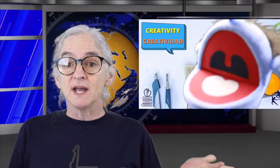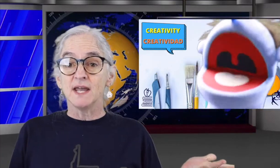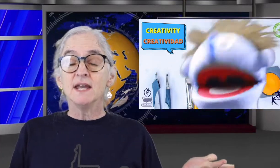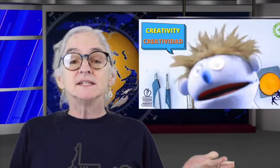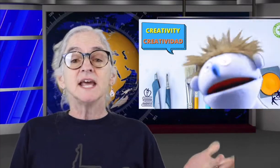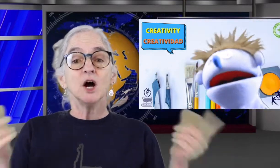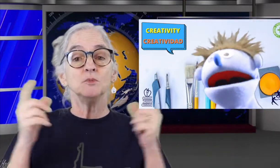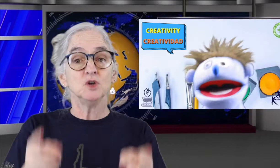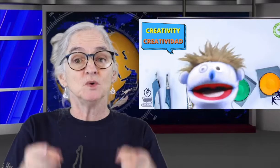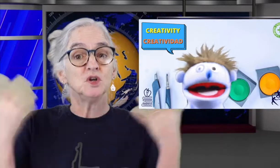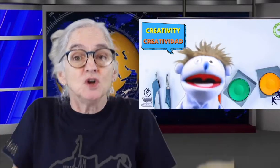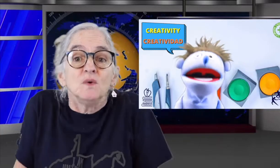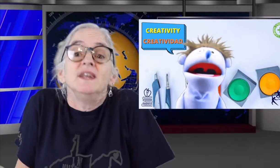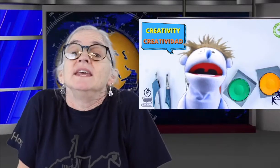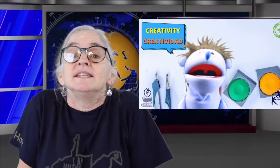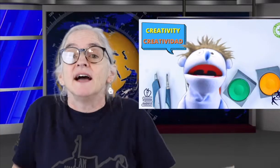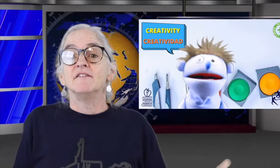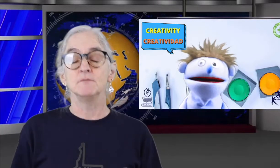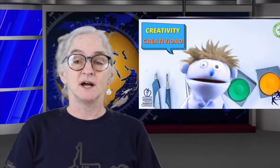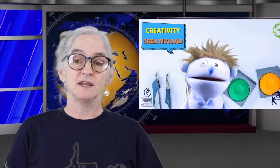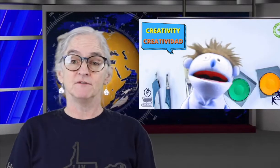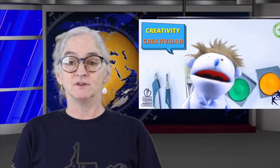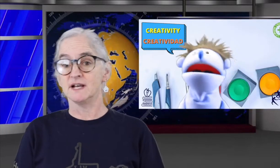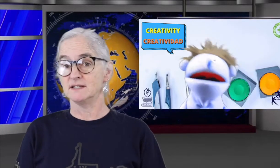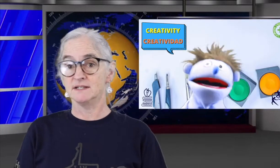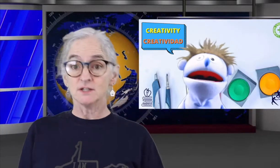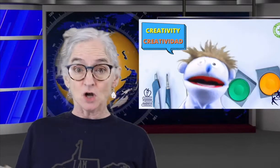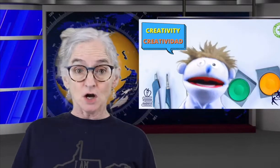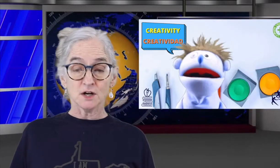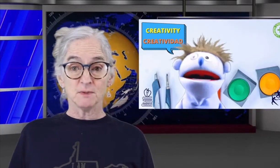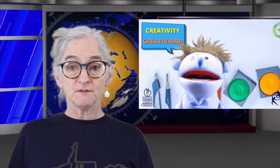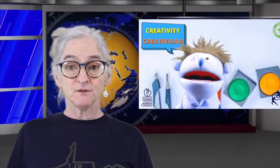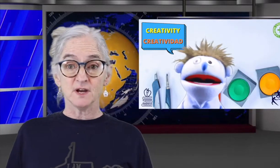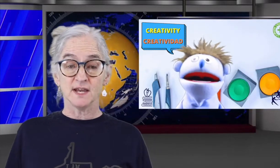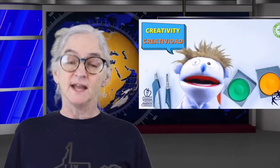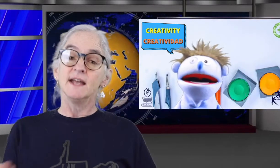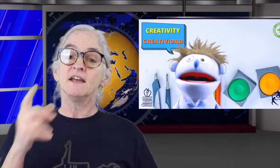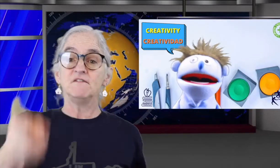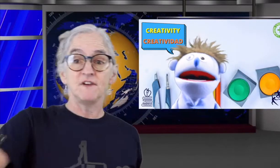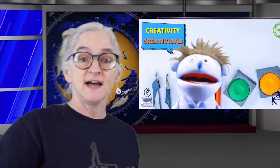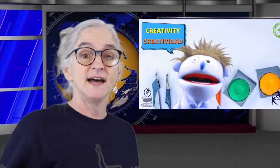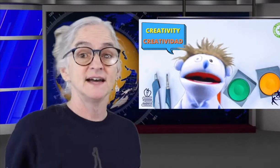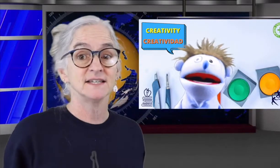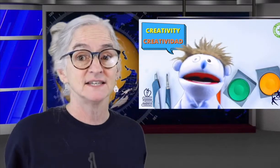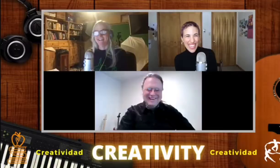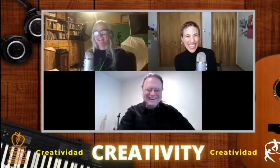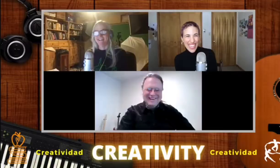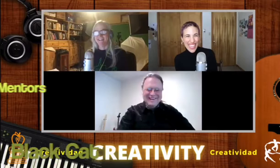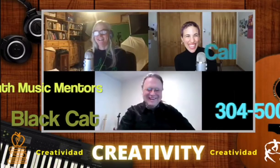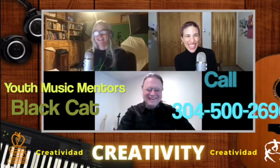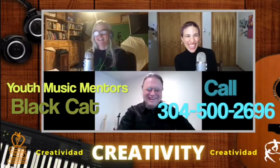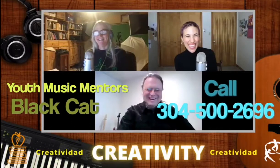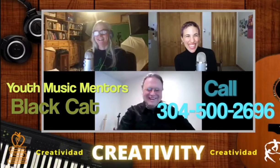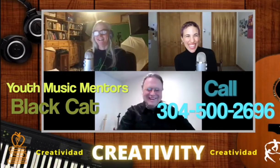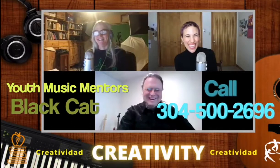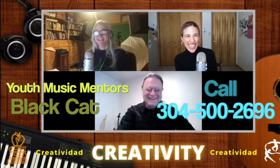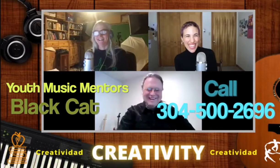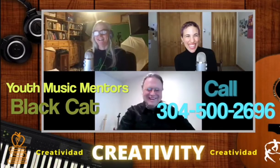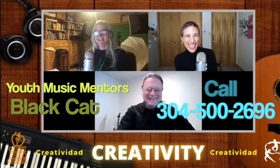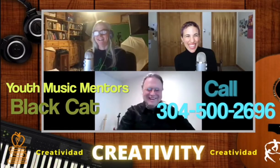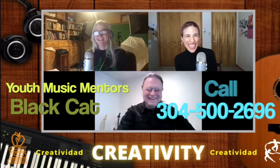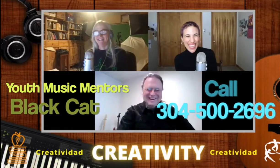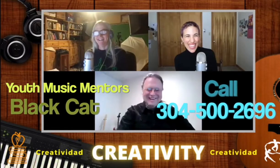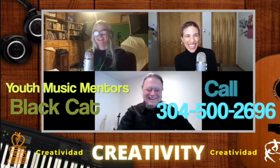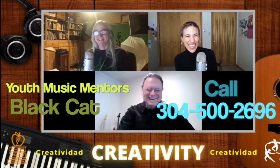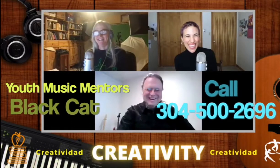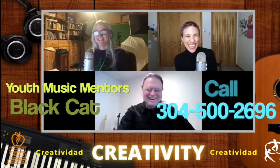have a way to help you, and you don't need to have money for lessons. It's all going to be free. In fact, Ms. Shama and I, we